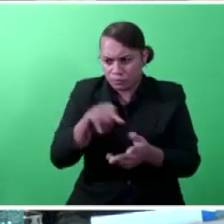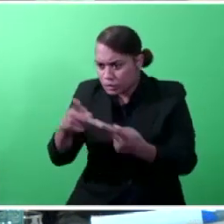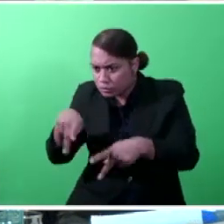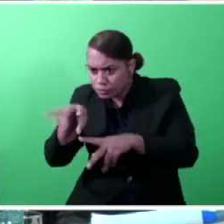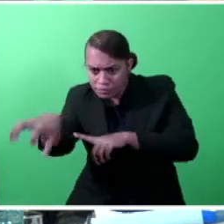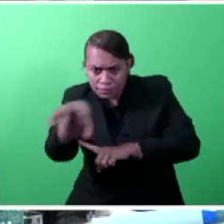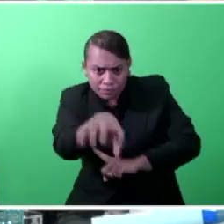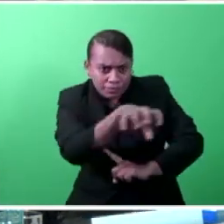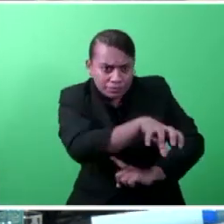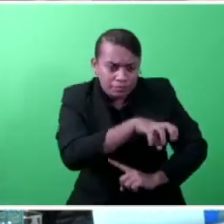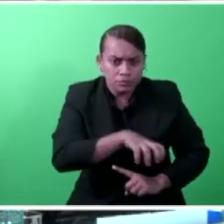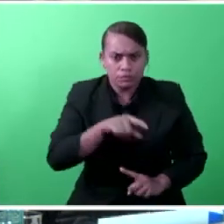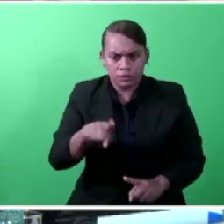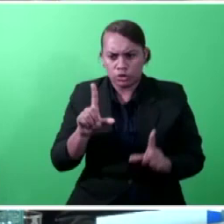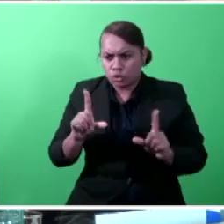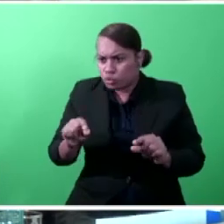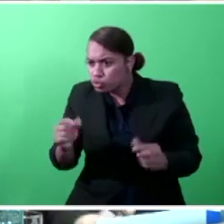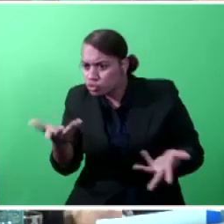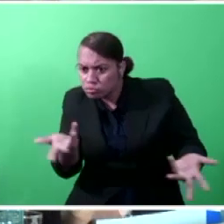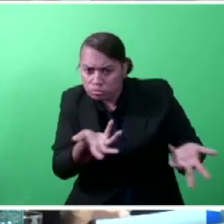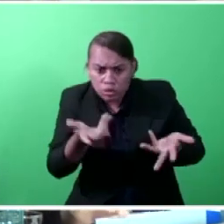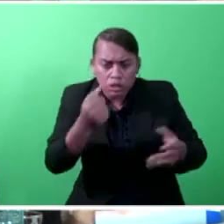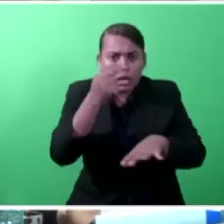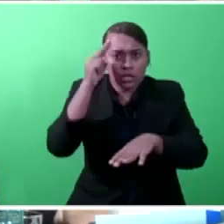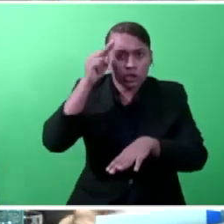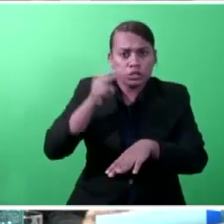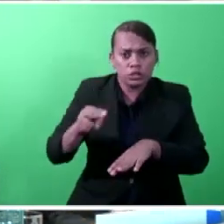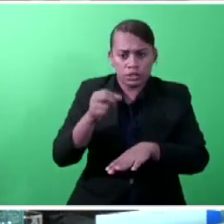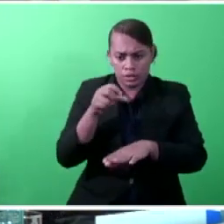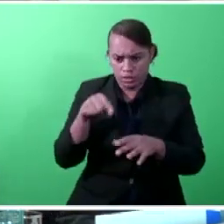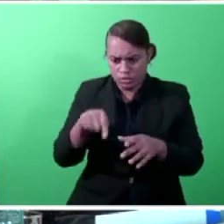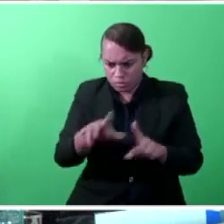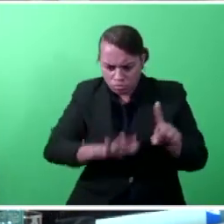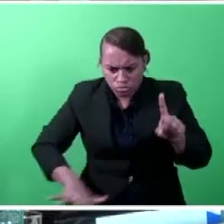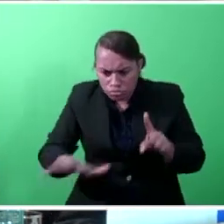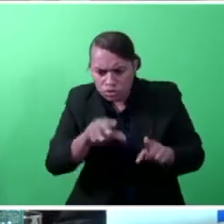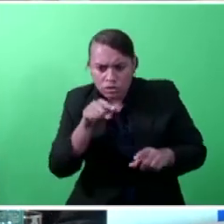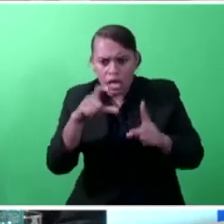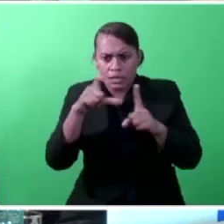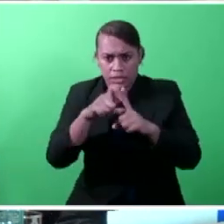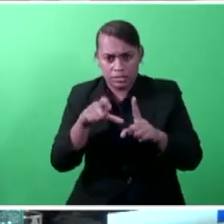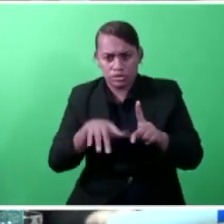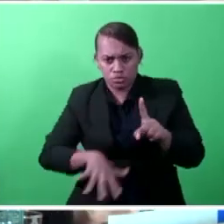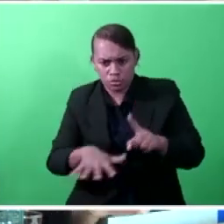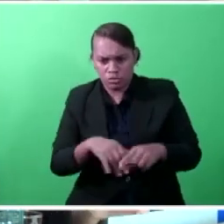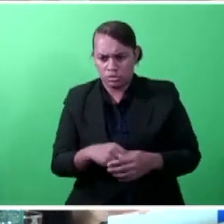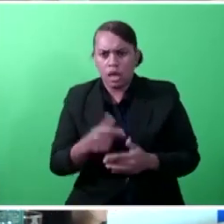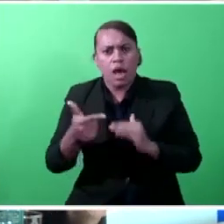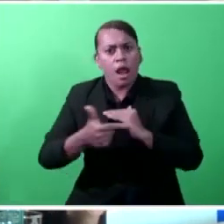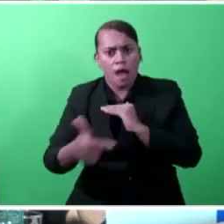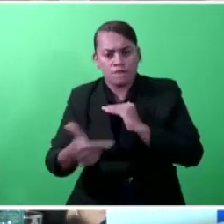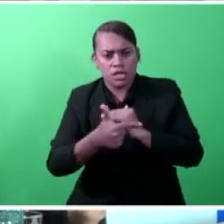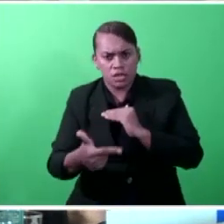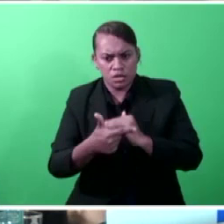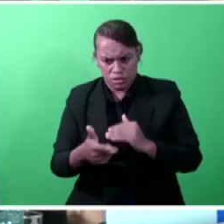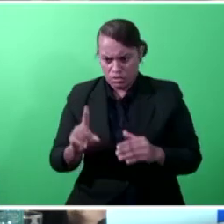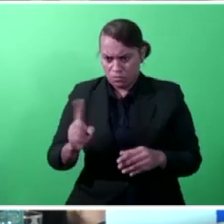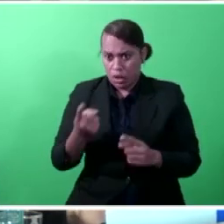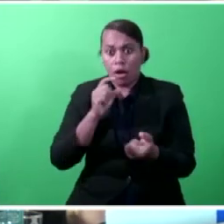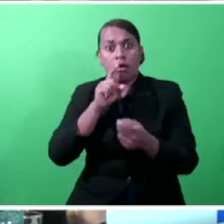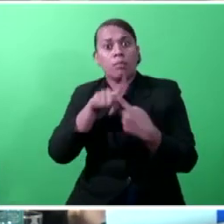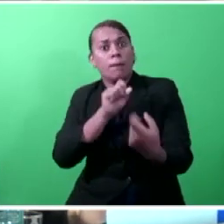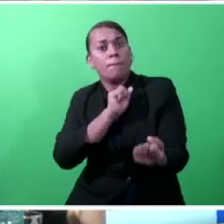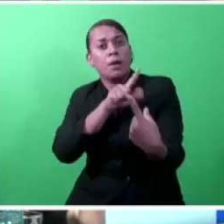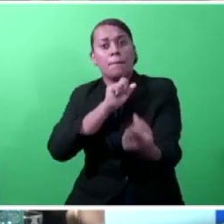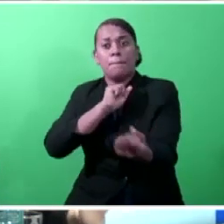national, divisional, and district level. National situation reports were distributed via email to the Honourable Prime Minister,